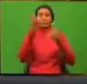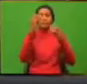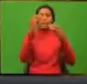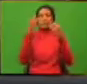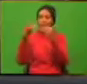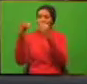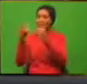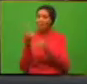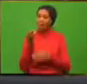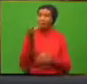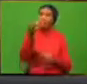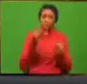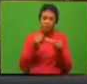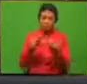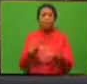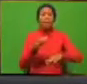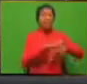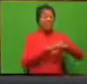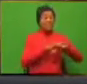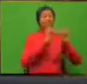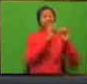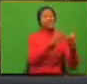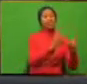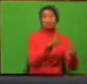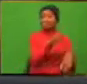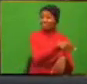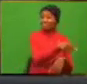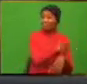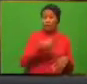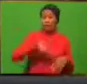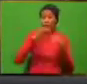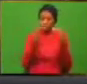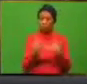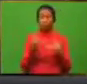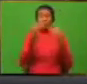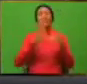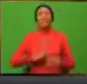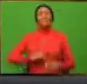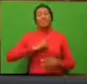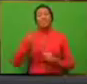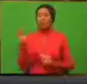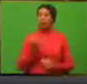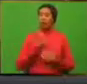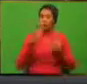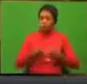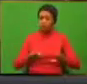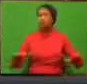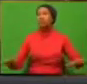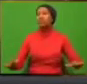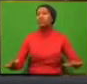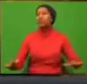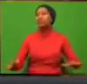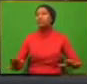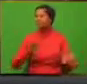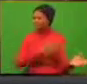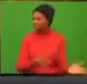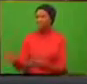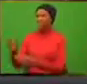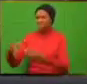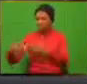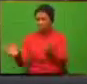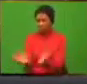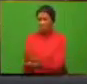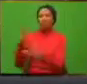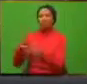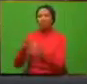future. In basic education, we are restoring the dignity of our children by reducing pit toilets and